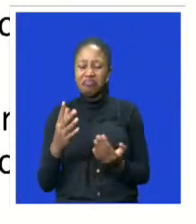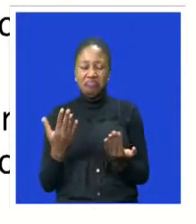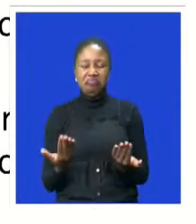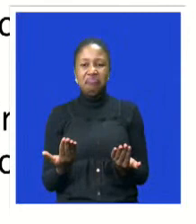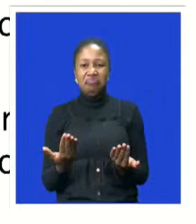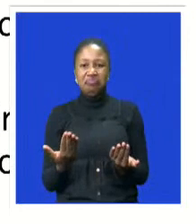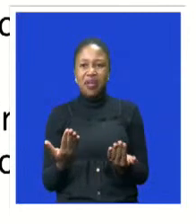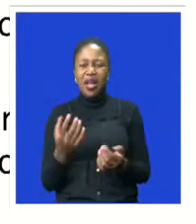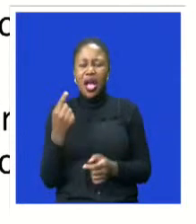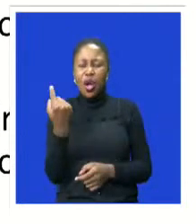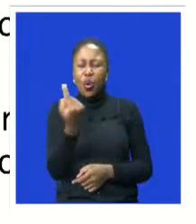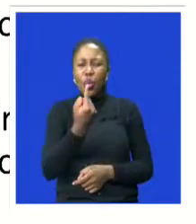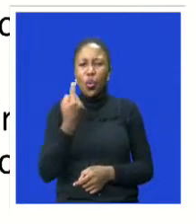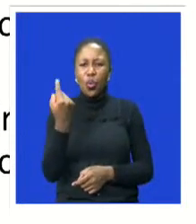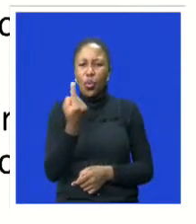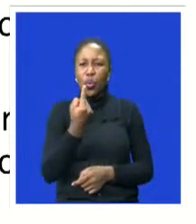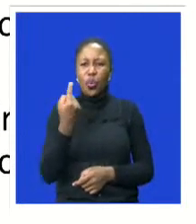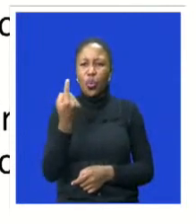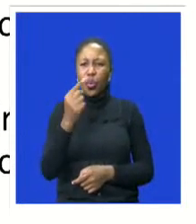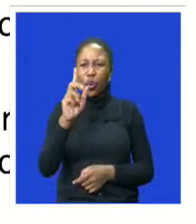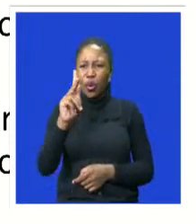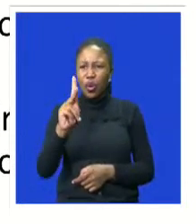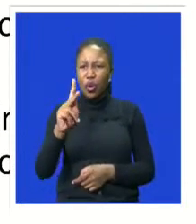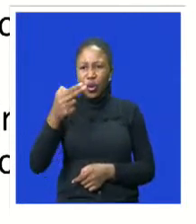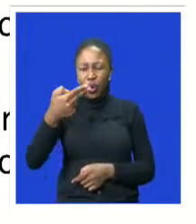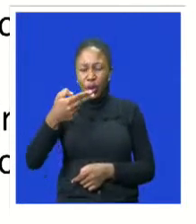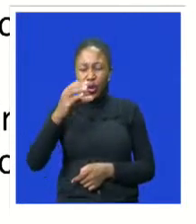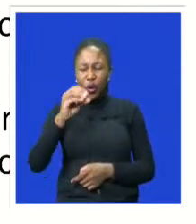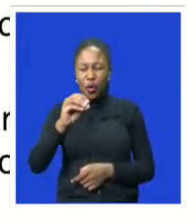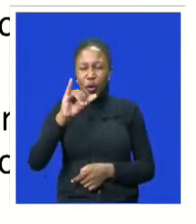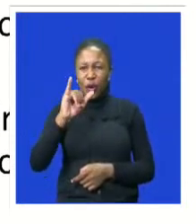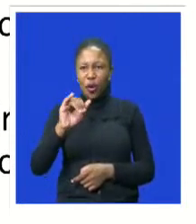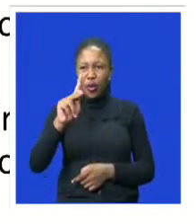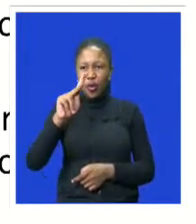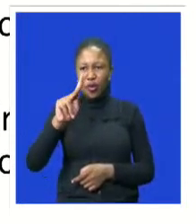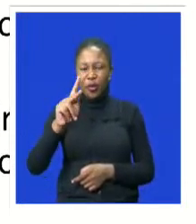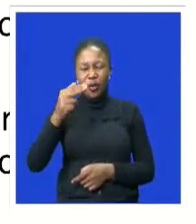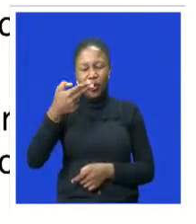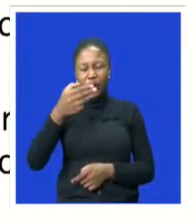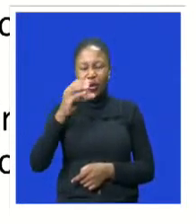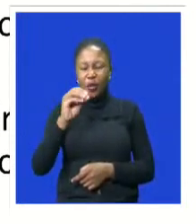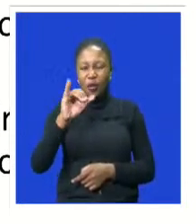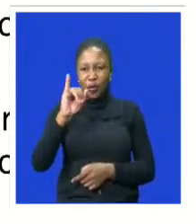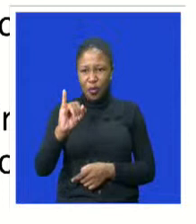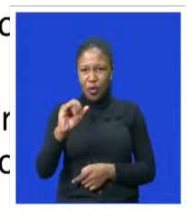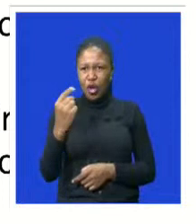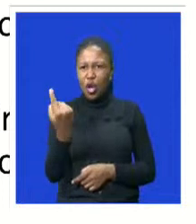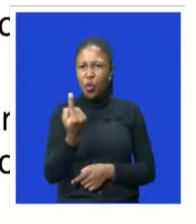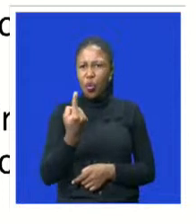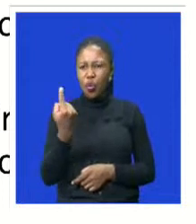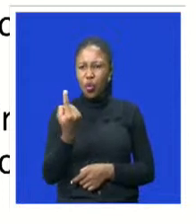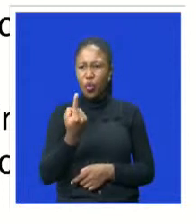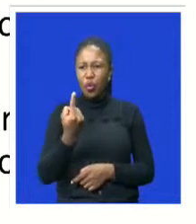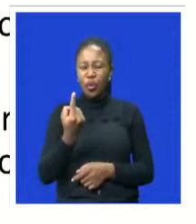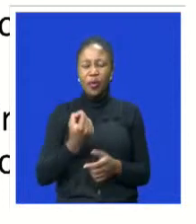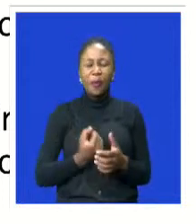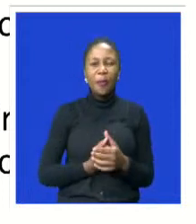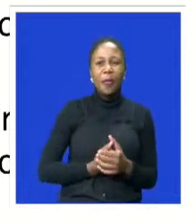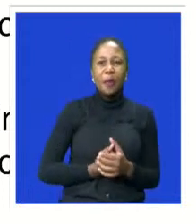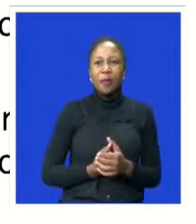the Khoikhoi? Because we must know who were the Khoikhoi. They were